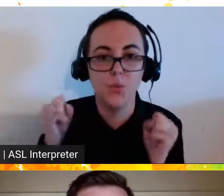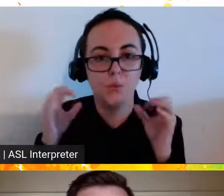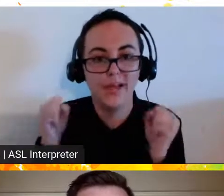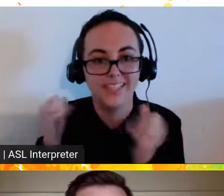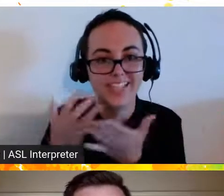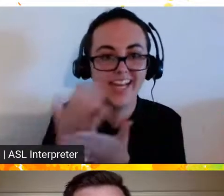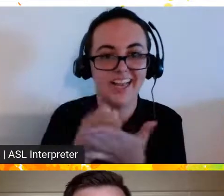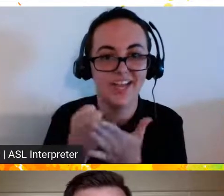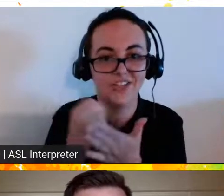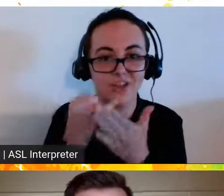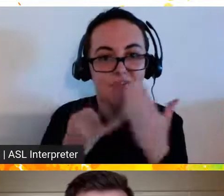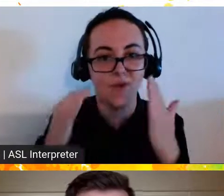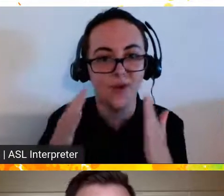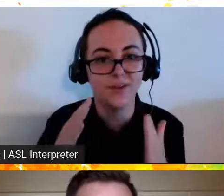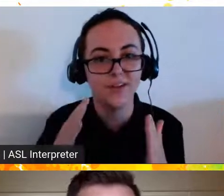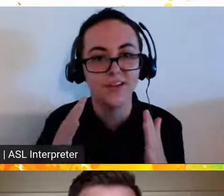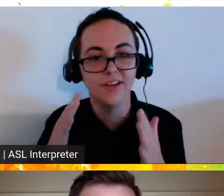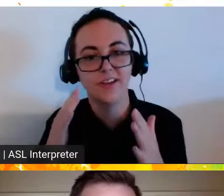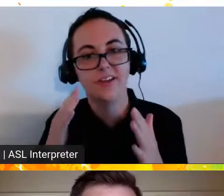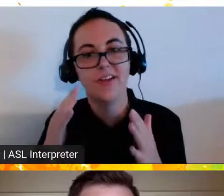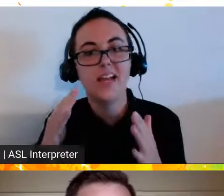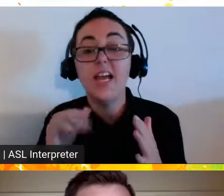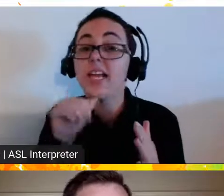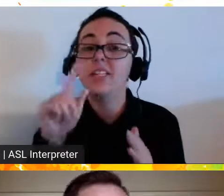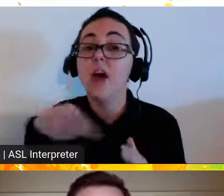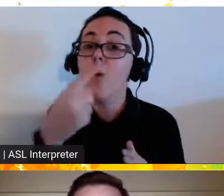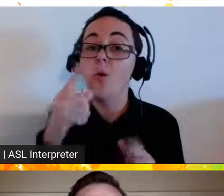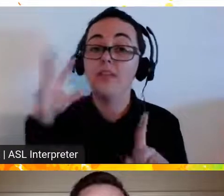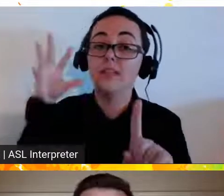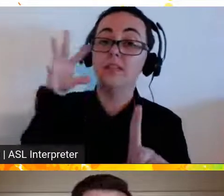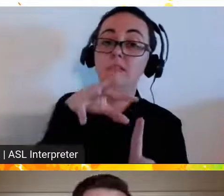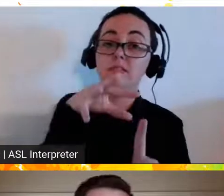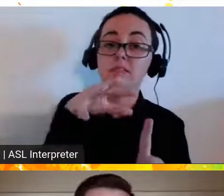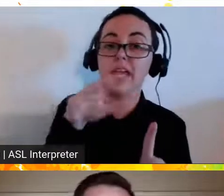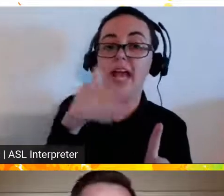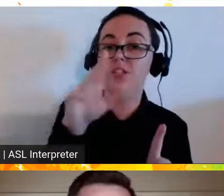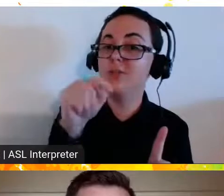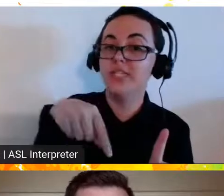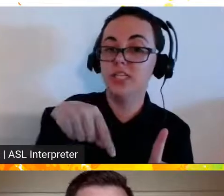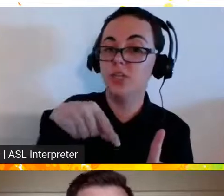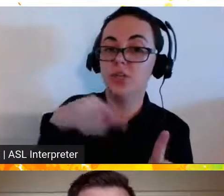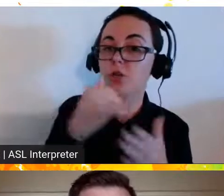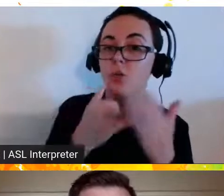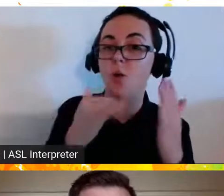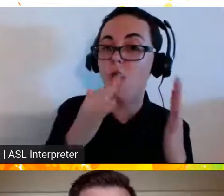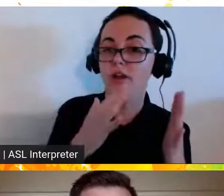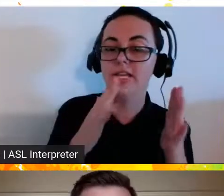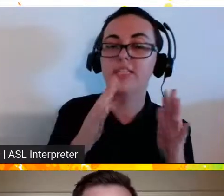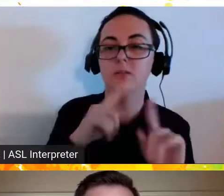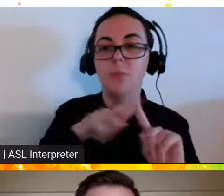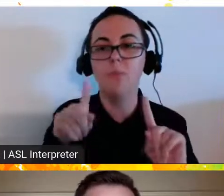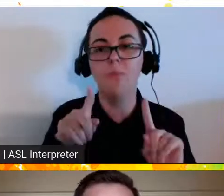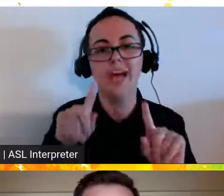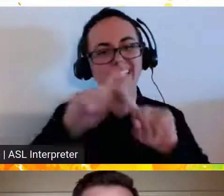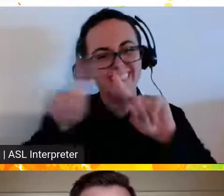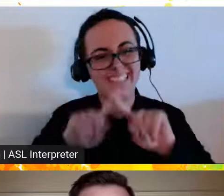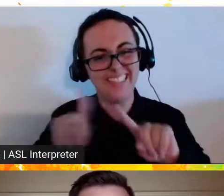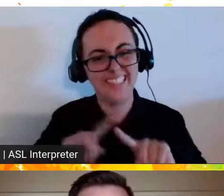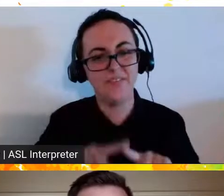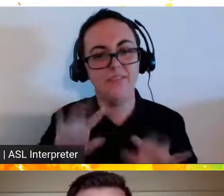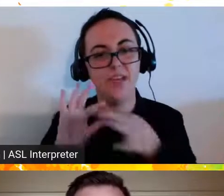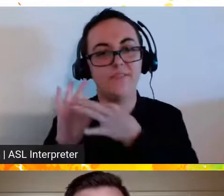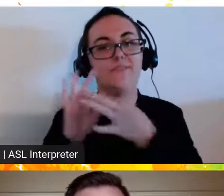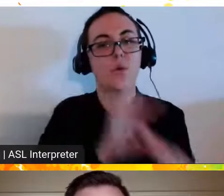not only highlight the artworks of LGBT identifying artists, but all kinds of artwork that speak to these issues that are important to the LGBT